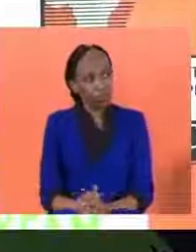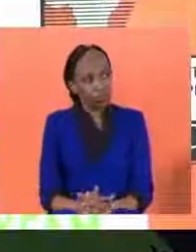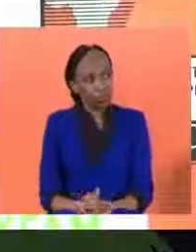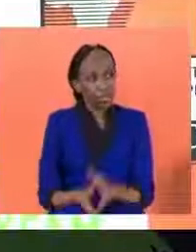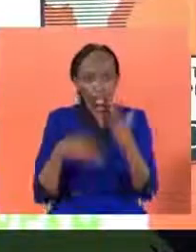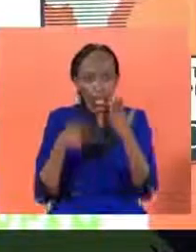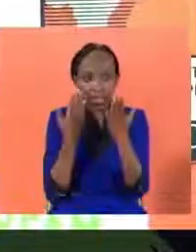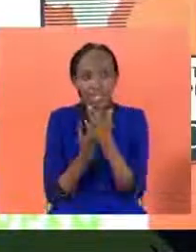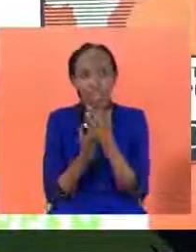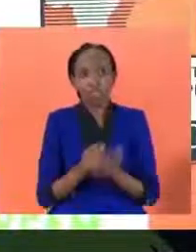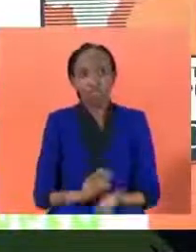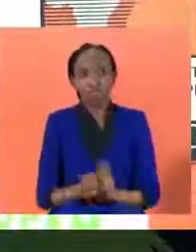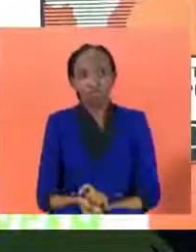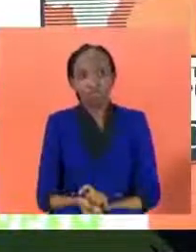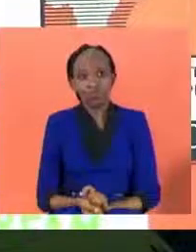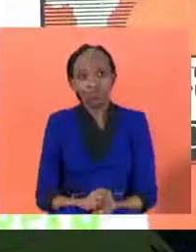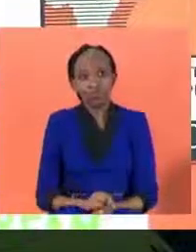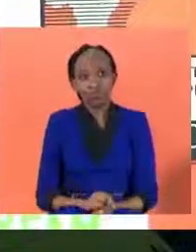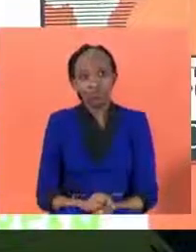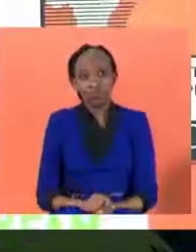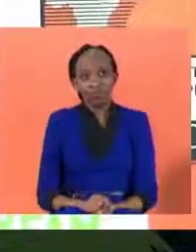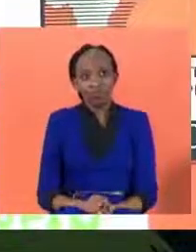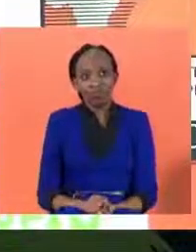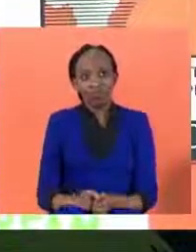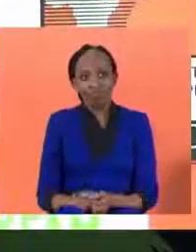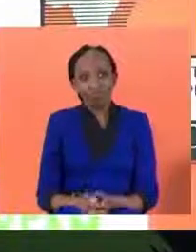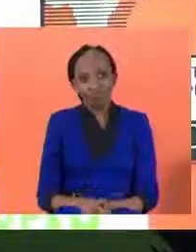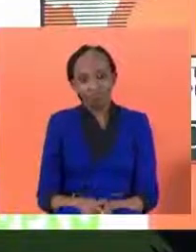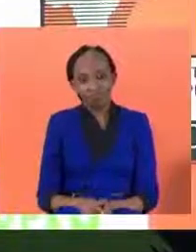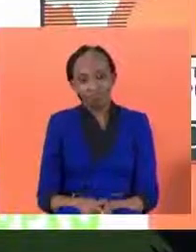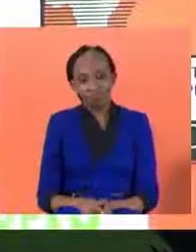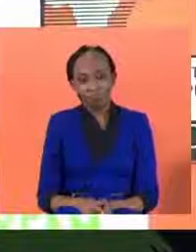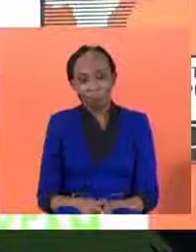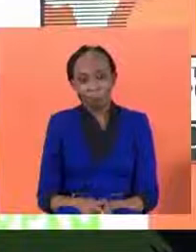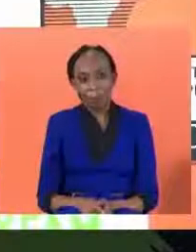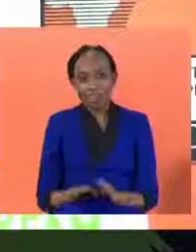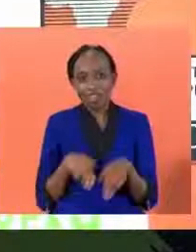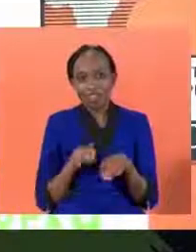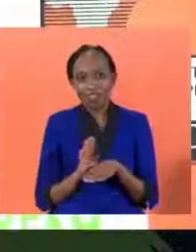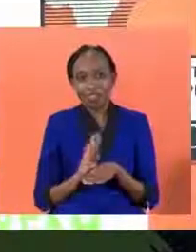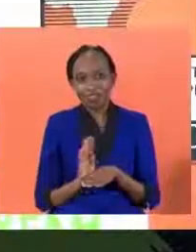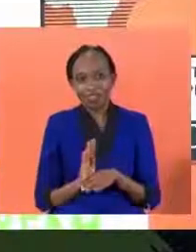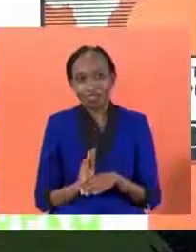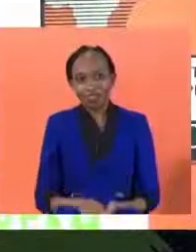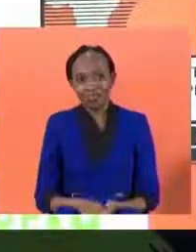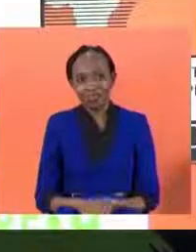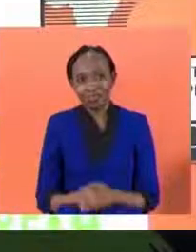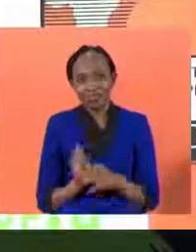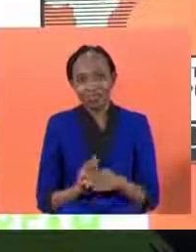Thank you. It's a good question. We have a question from Burundi. Burundi would like to come in.